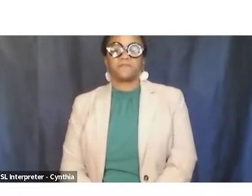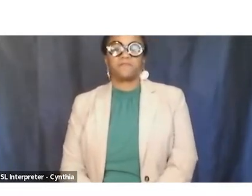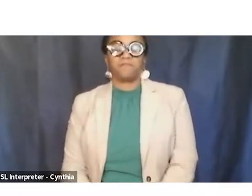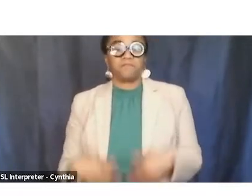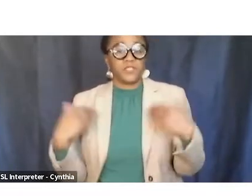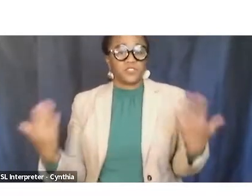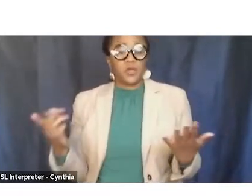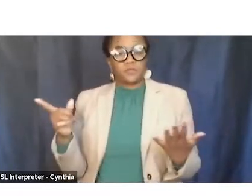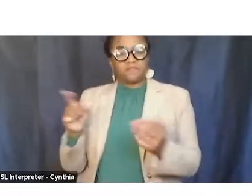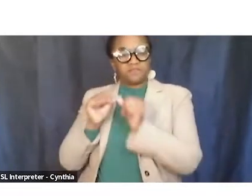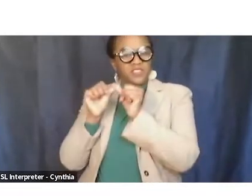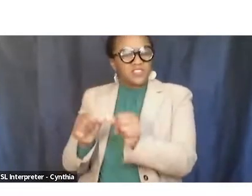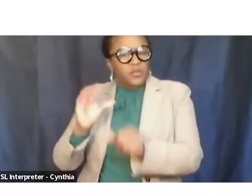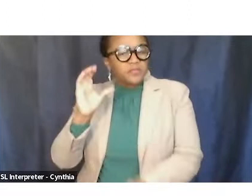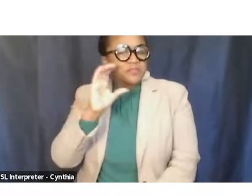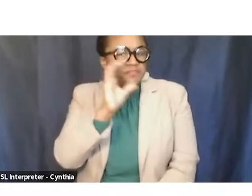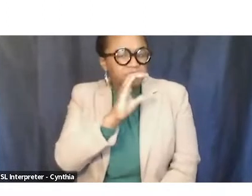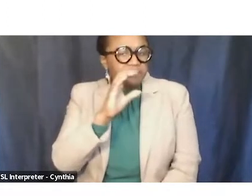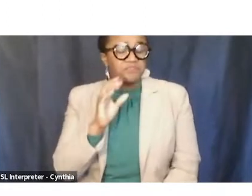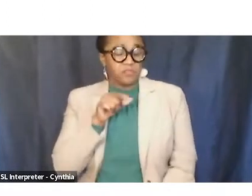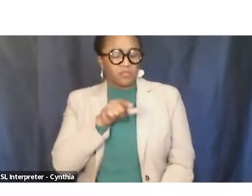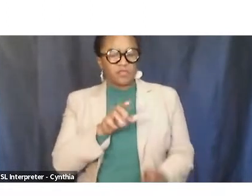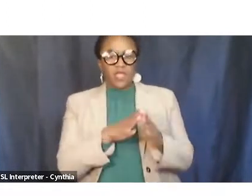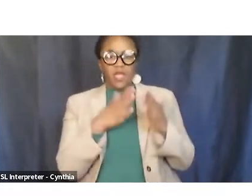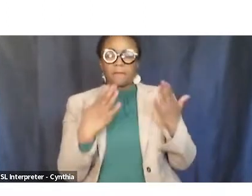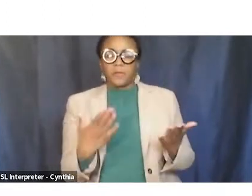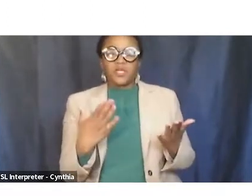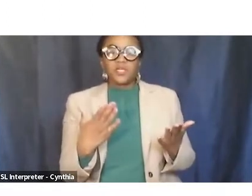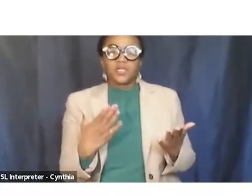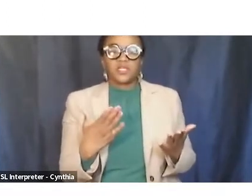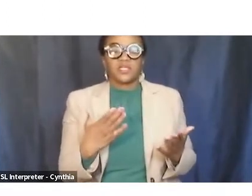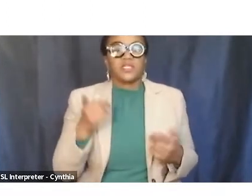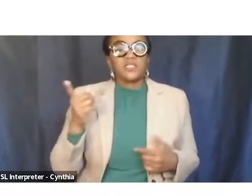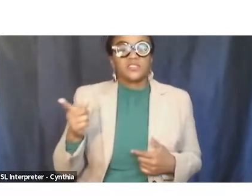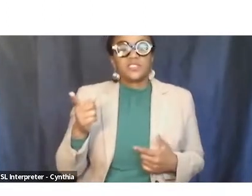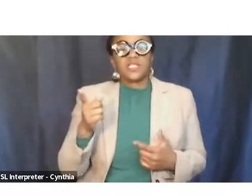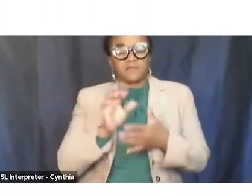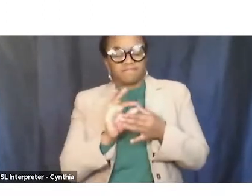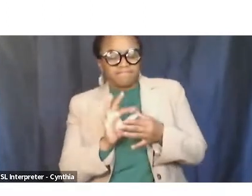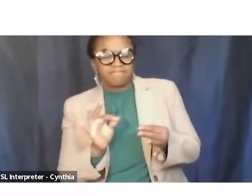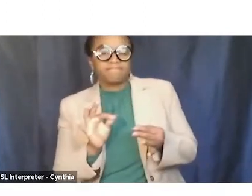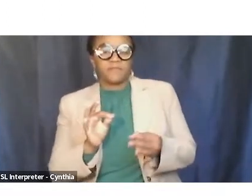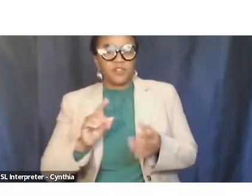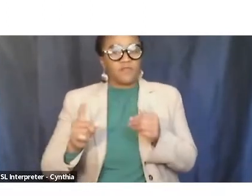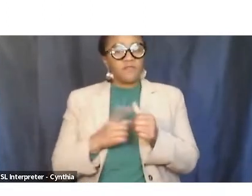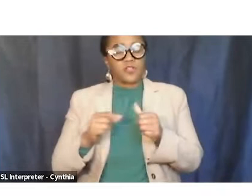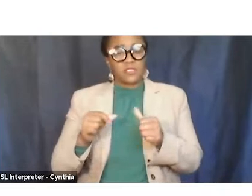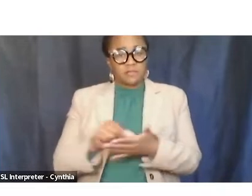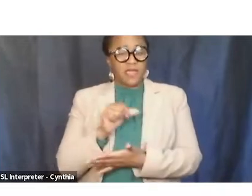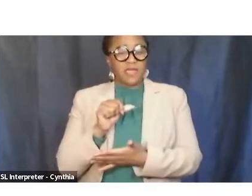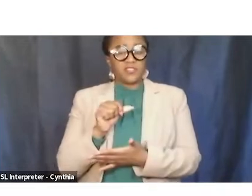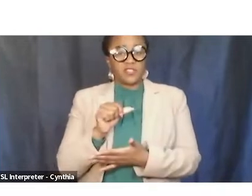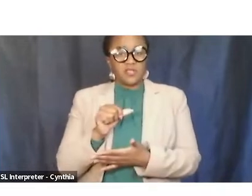So she continued her search, and in the book, in the figure, she shares the first page of search results on the keywords of